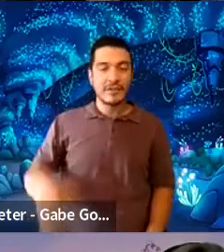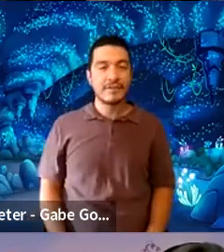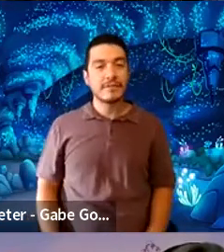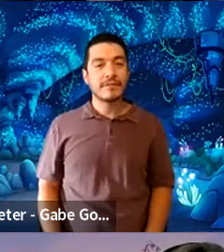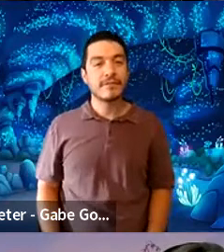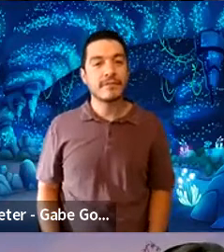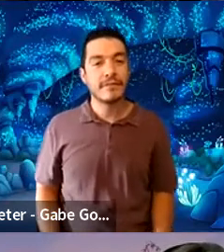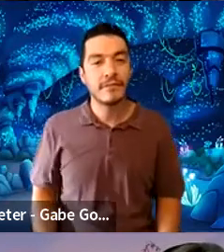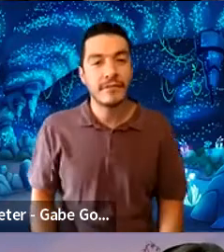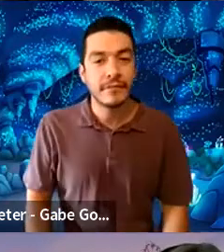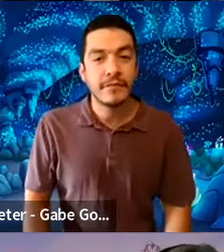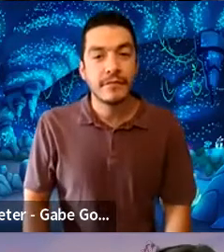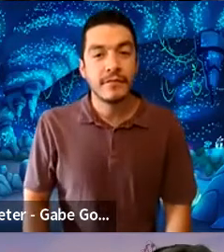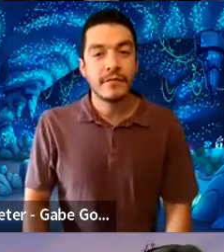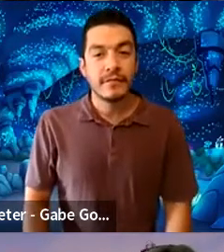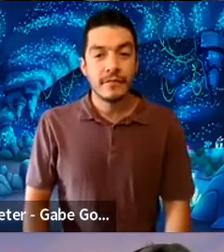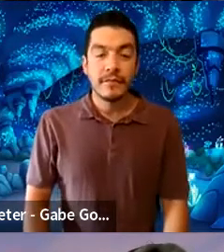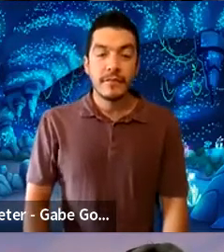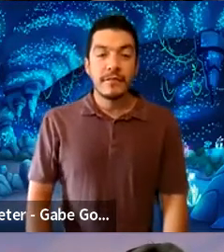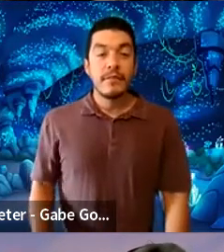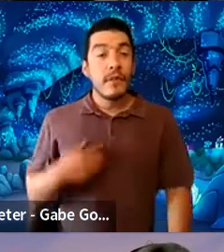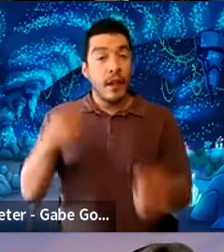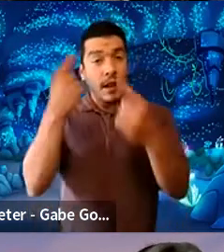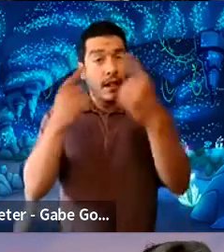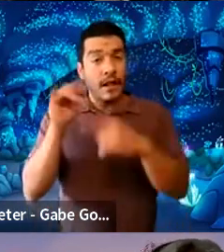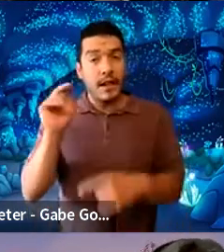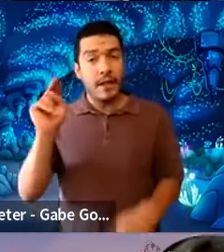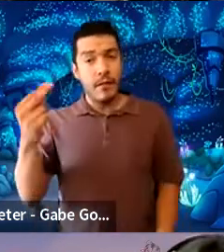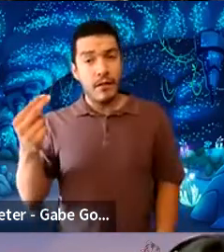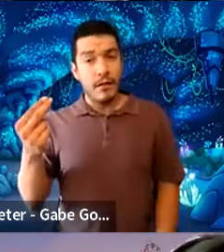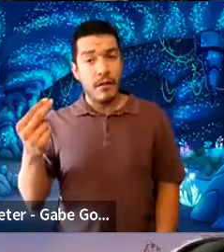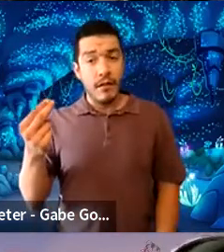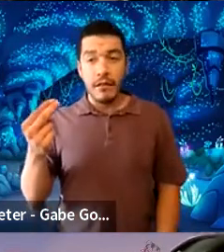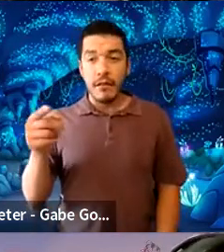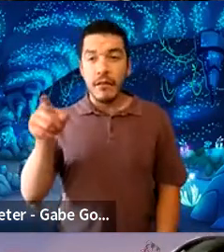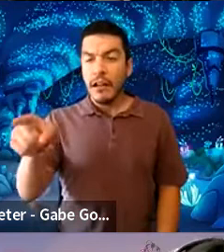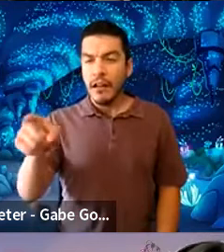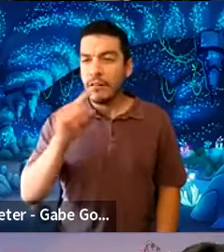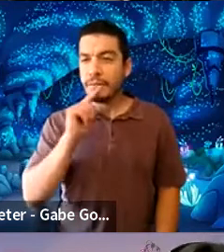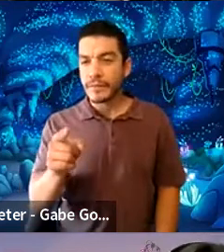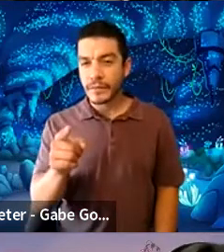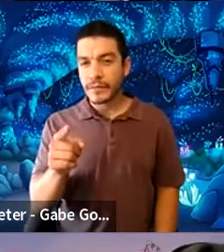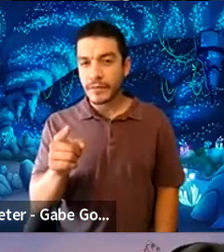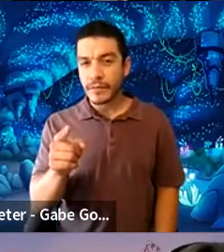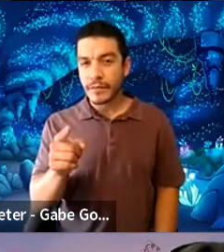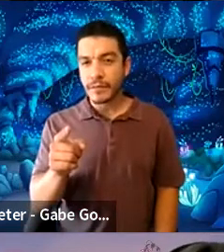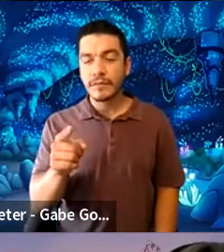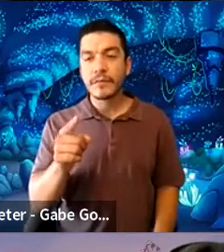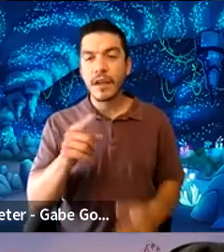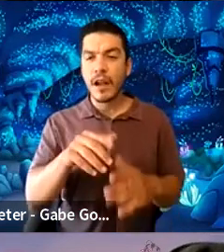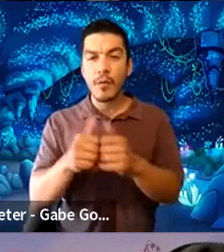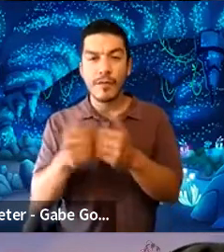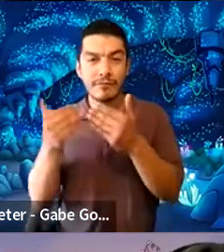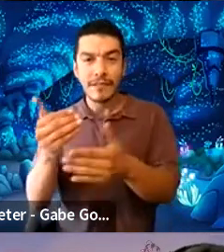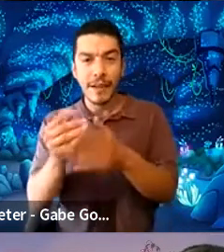parents? I think, Niamh, I think you were really, along with some of the people